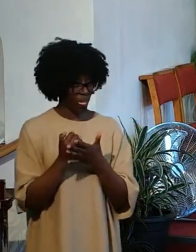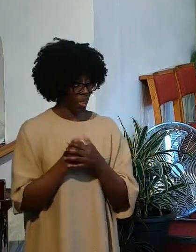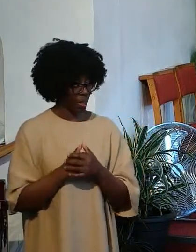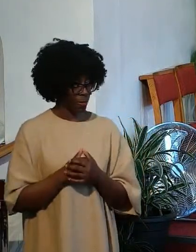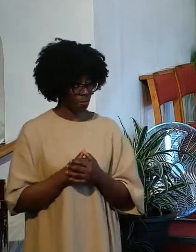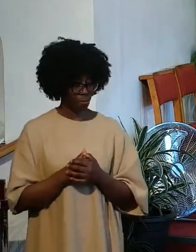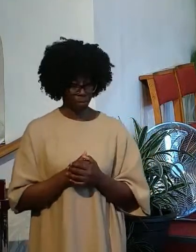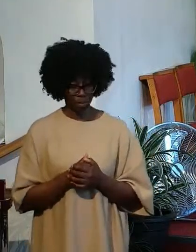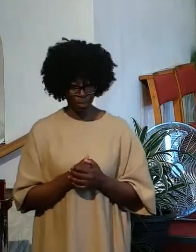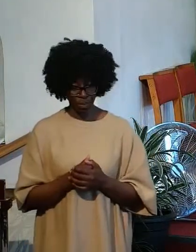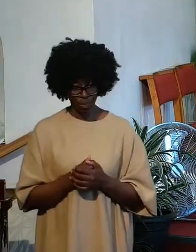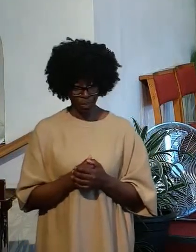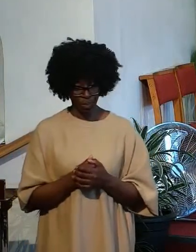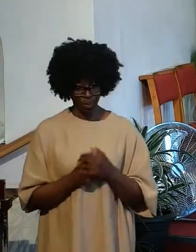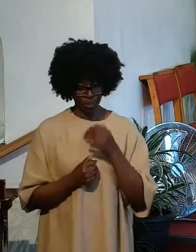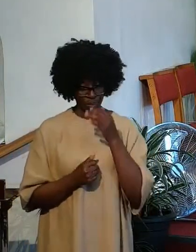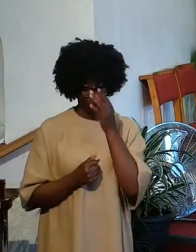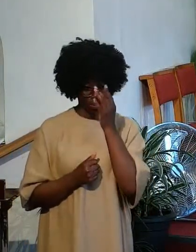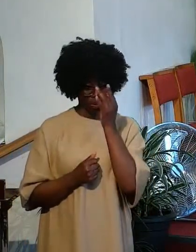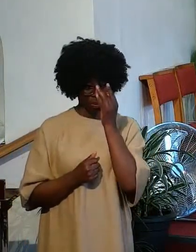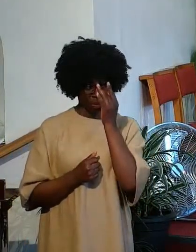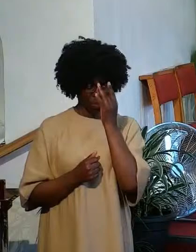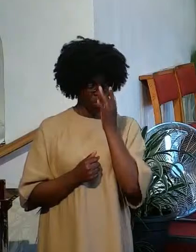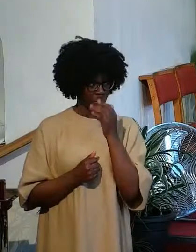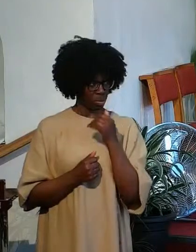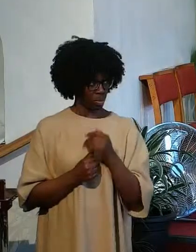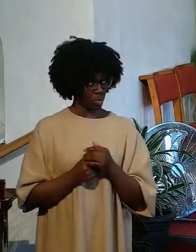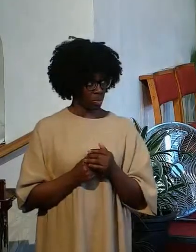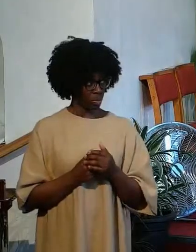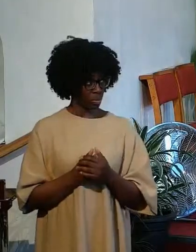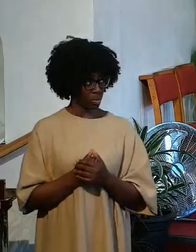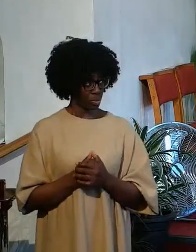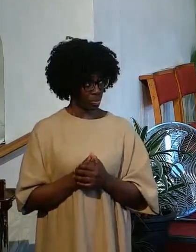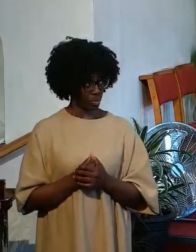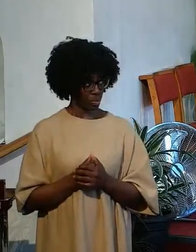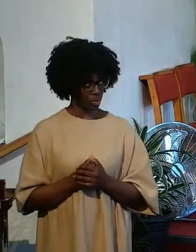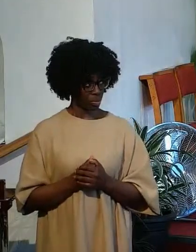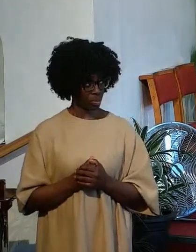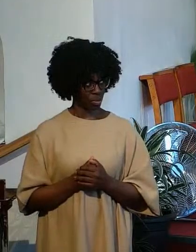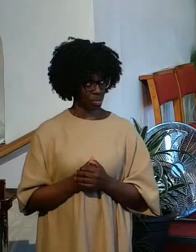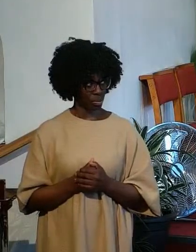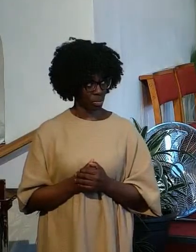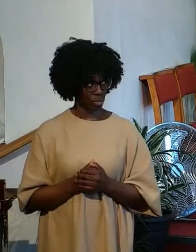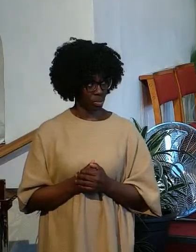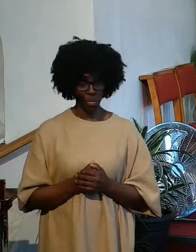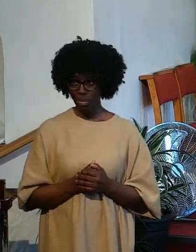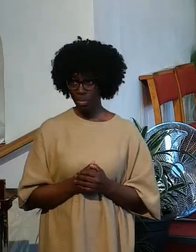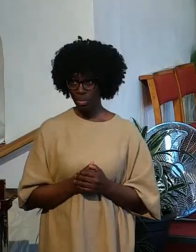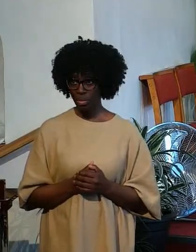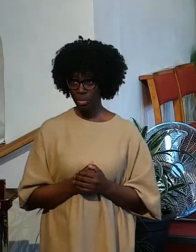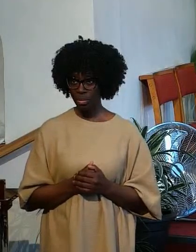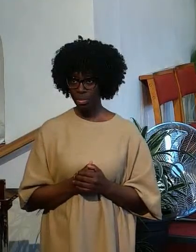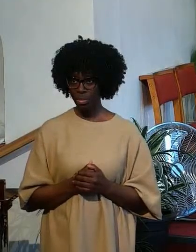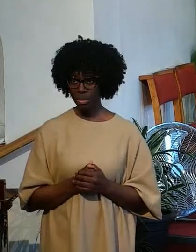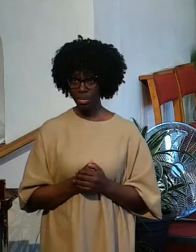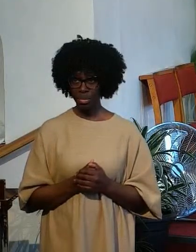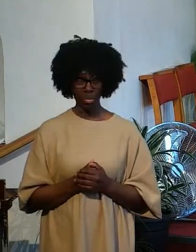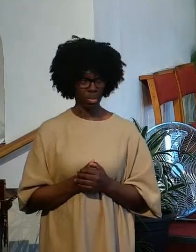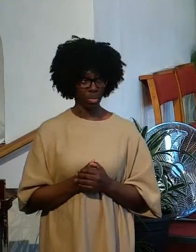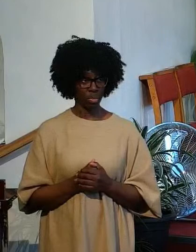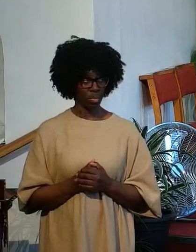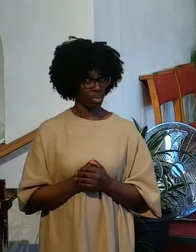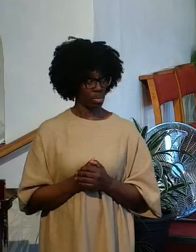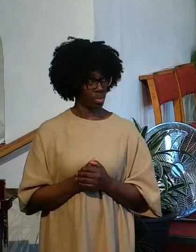Is it I can't remember. Not basil. I'm thinking about oil. The substance in coconut oil, medium chain